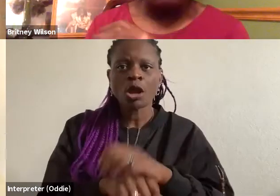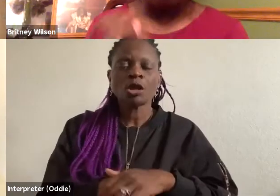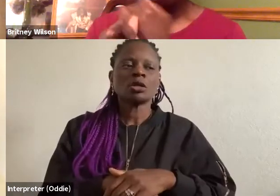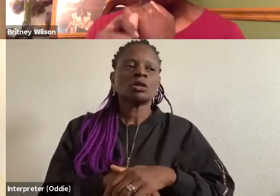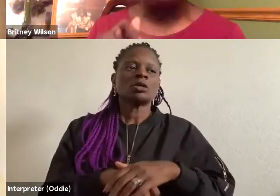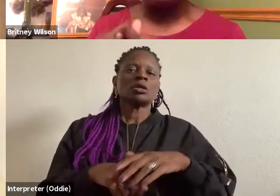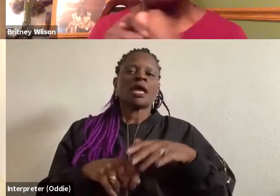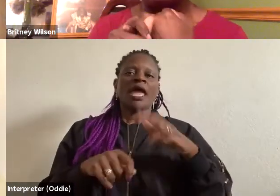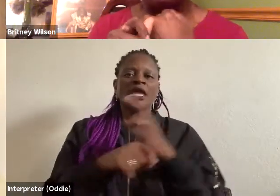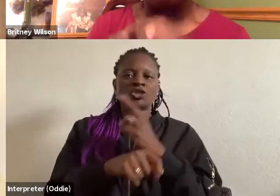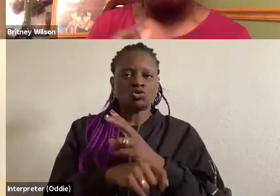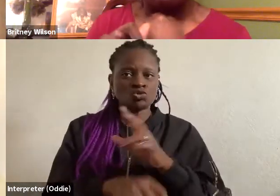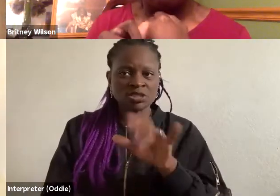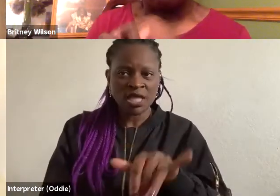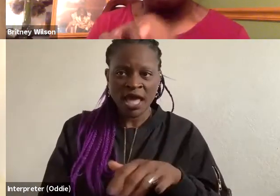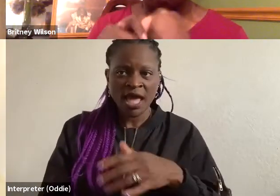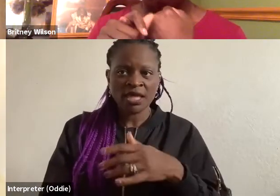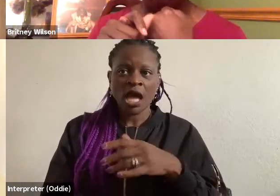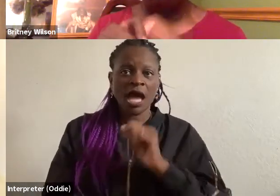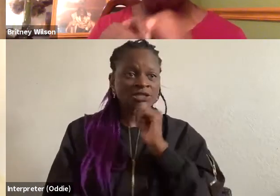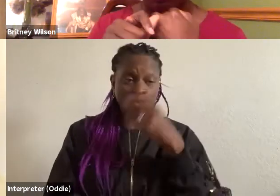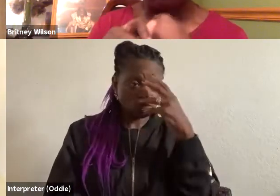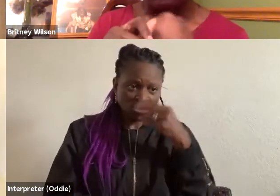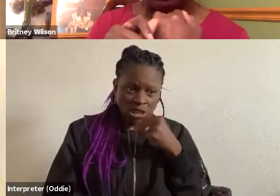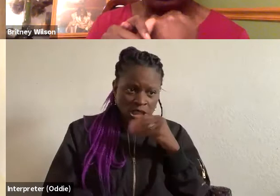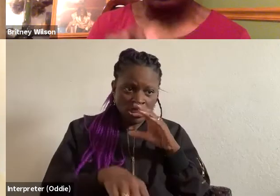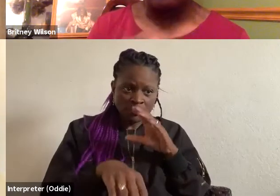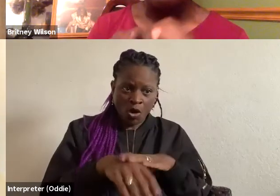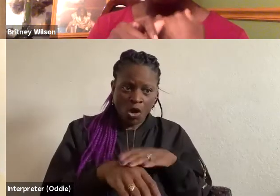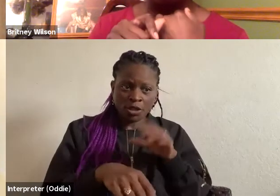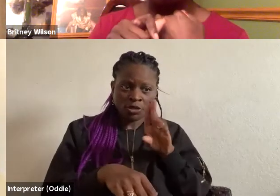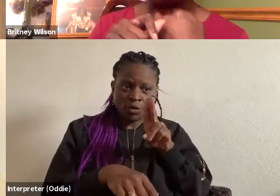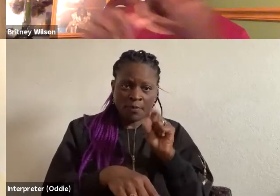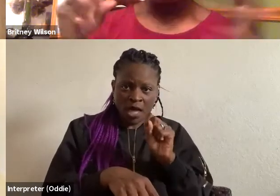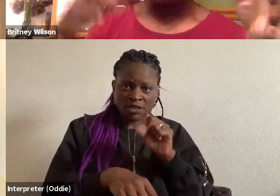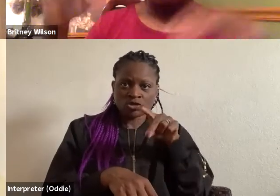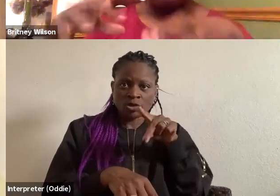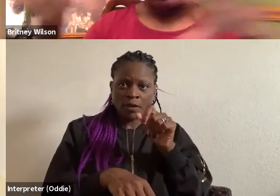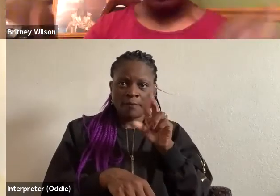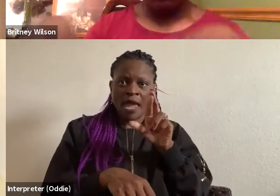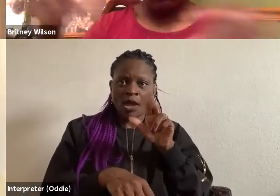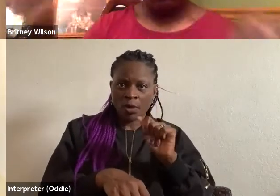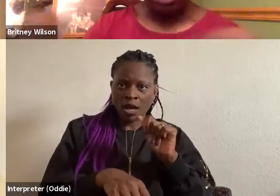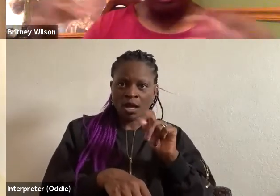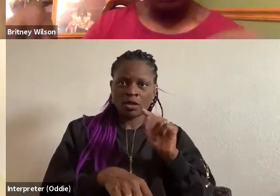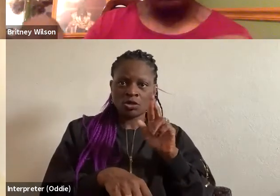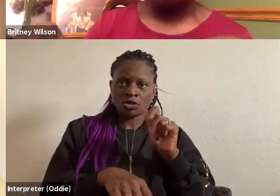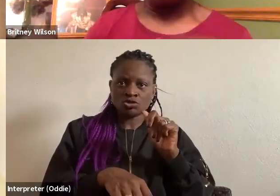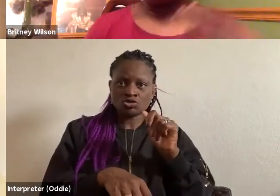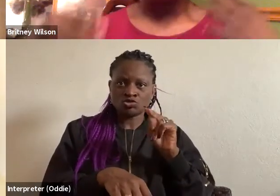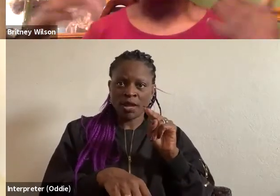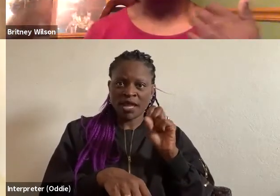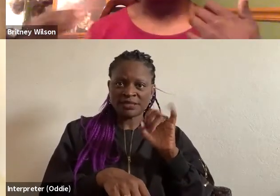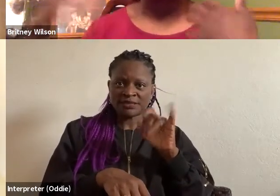to sleep on paratransit anymore. You know, even if I'm on there for hours, it changes the way that I use rideshare